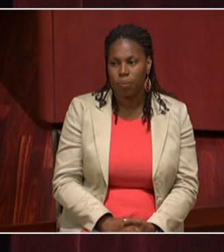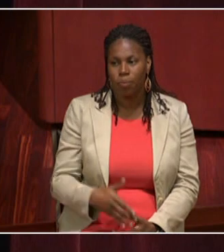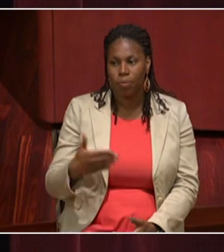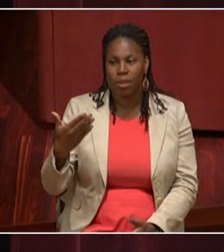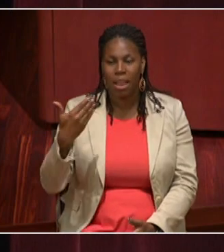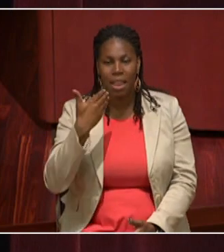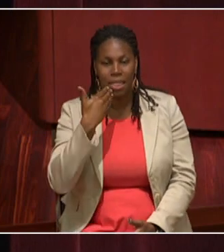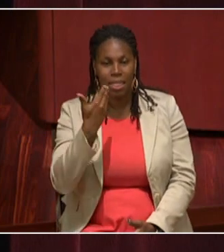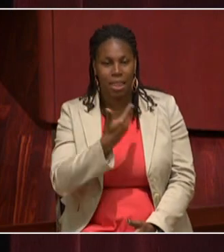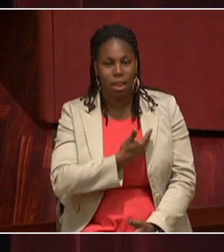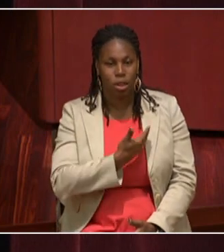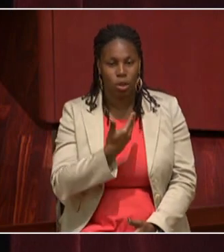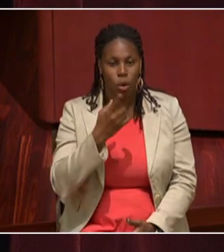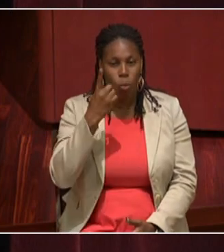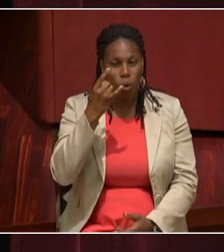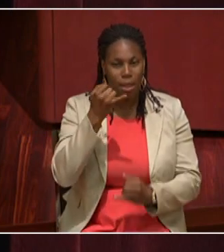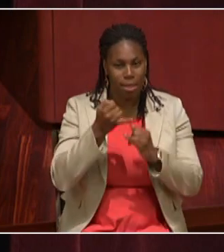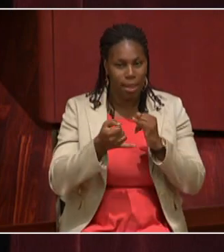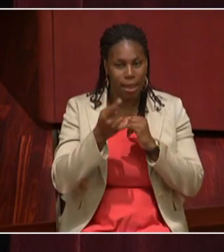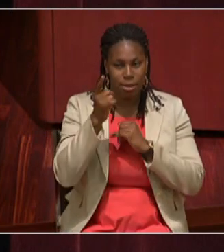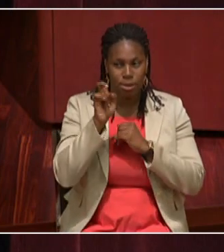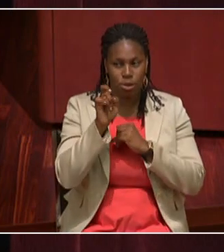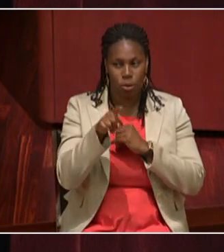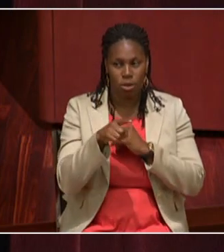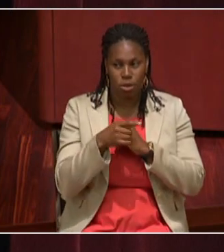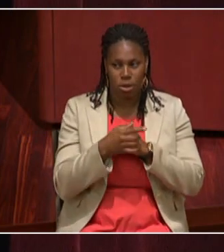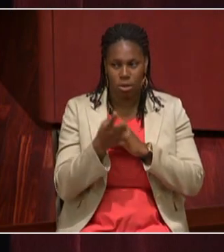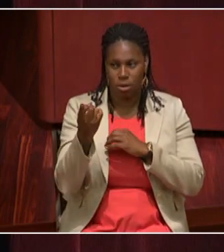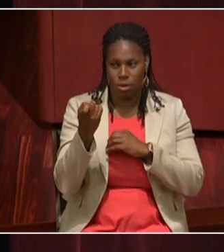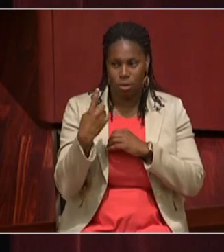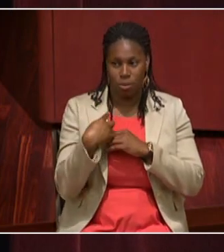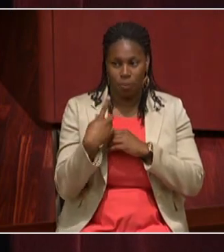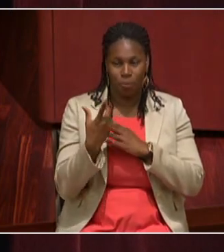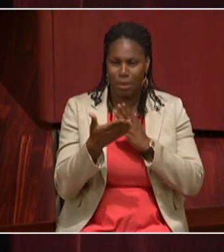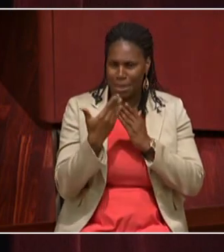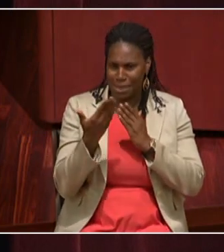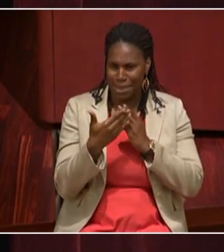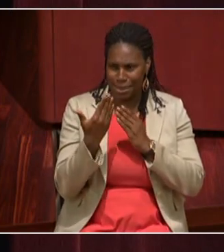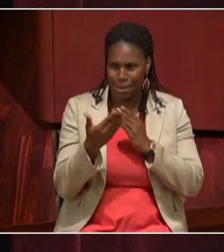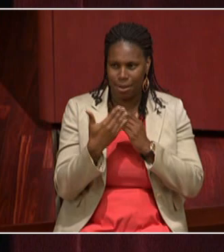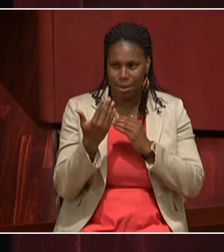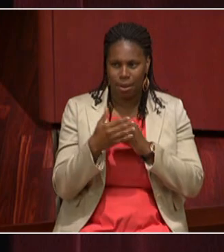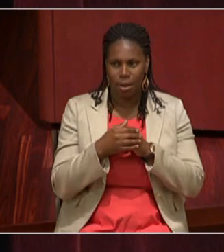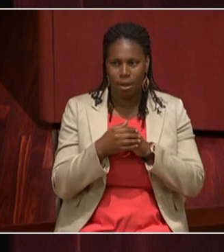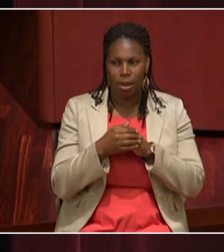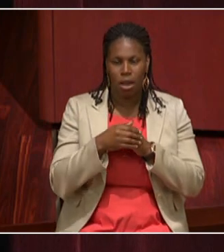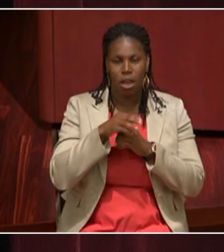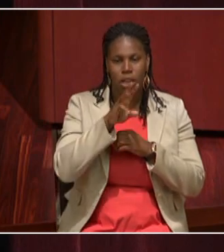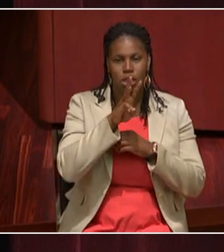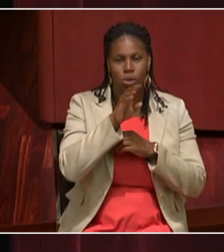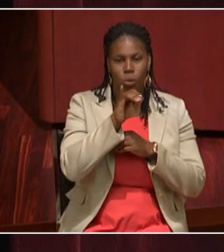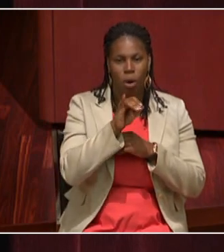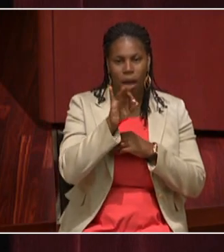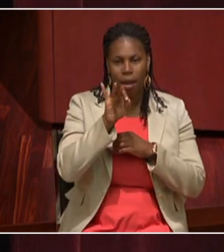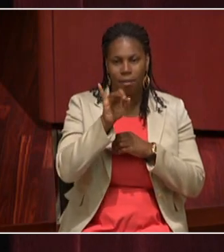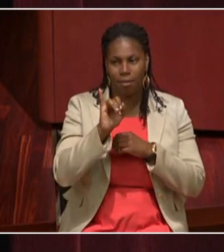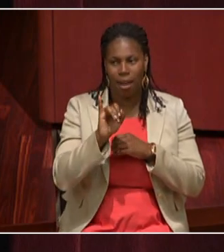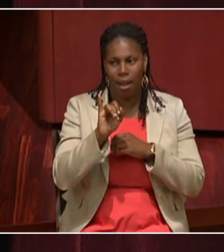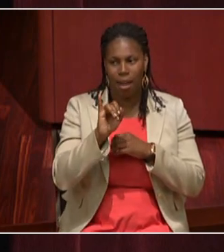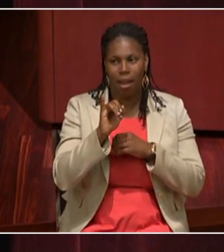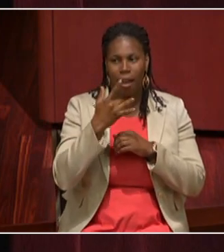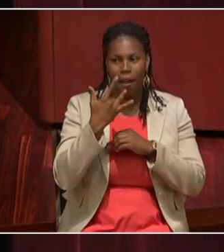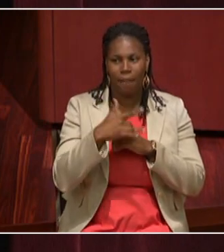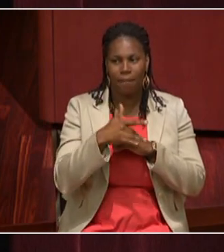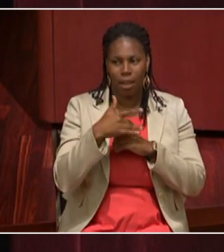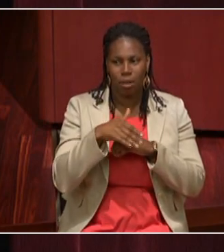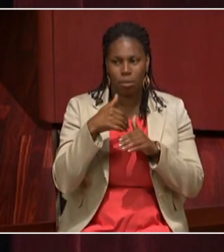Thank you, Rebecca. We have one last question. I think this is an easy one. Is Wi-Fi available at the archive